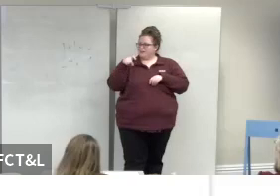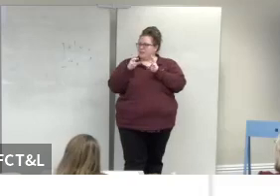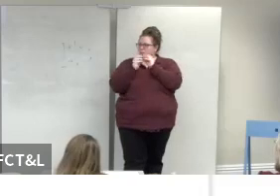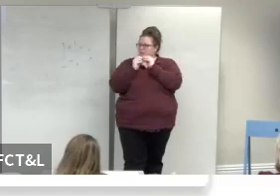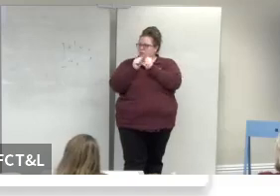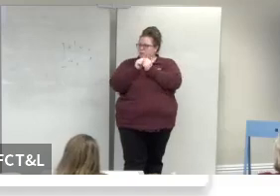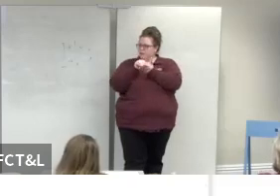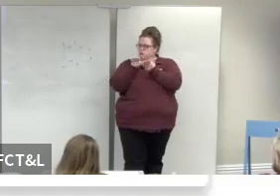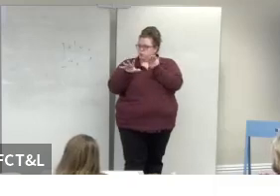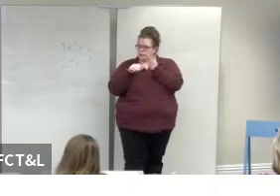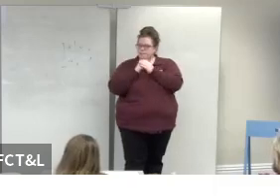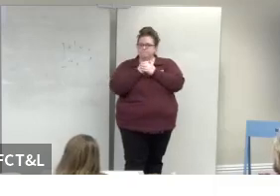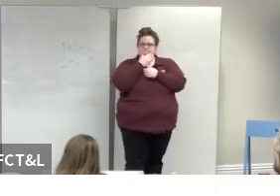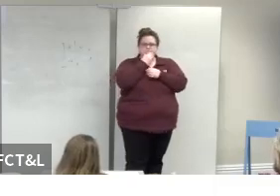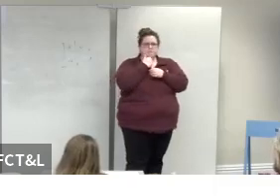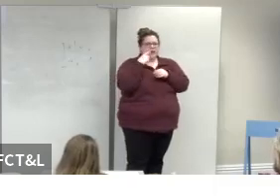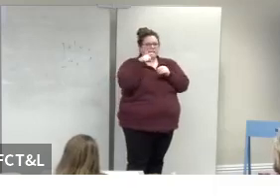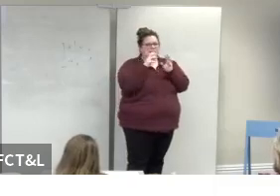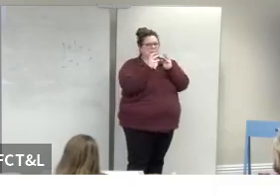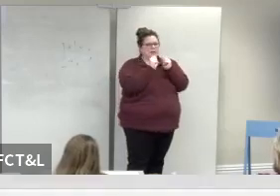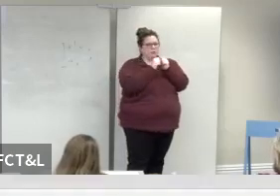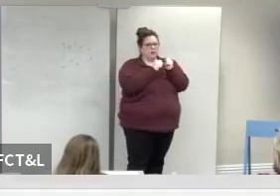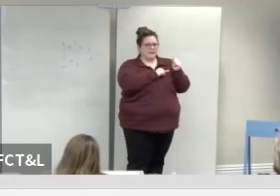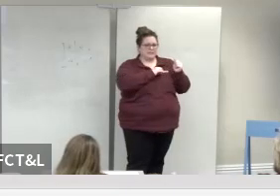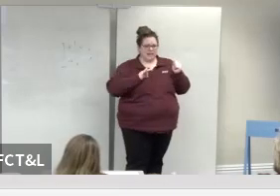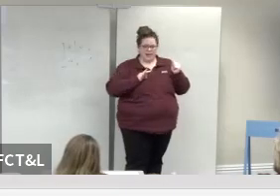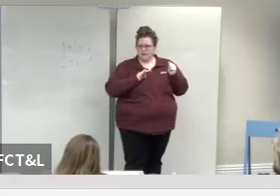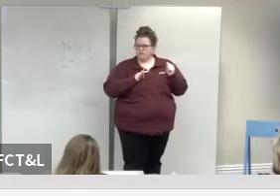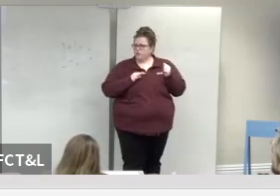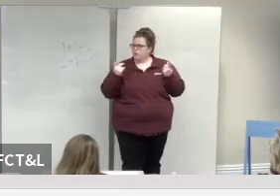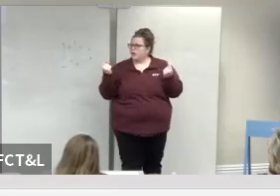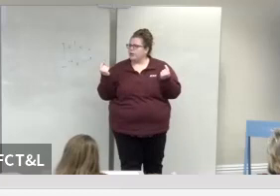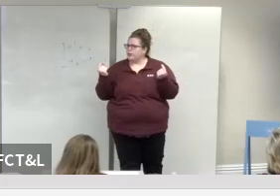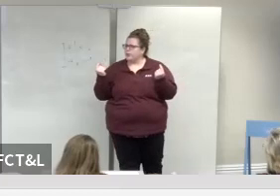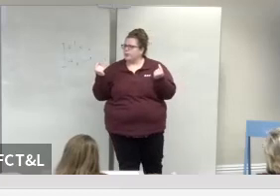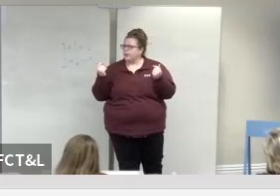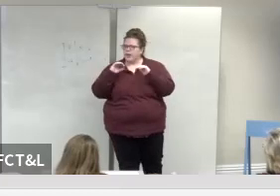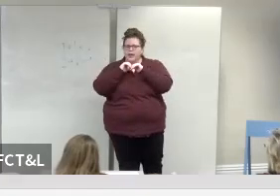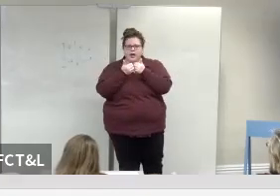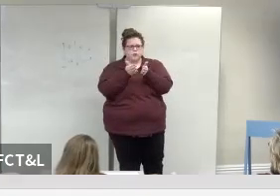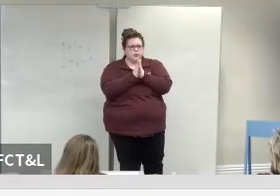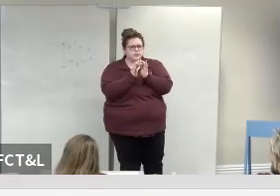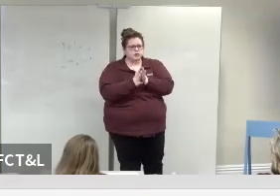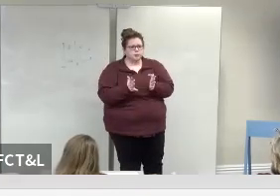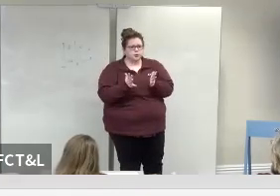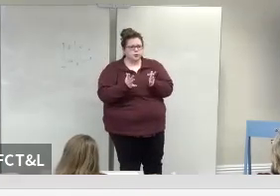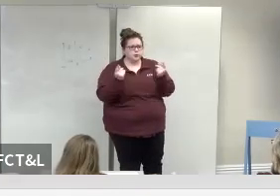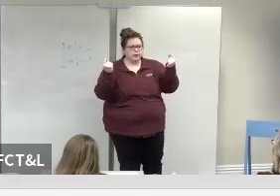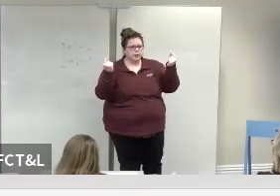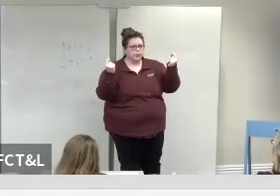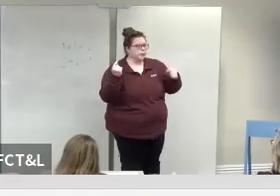Now, if you're in a meeting with a student and you need, or with a staff member or faculty